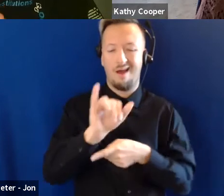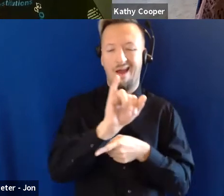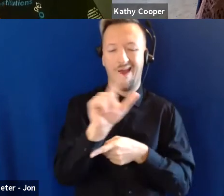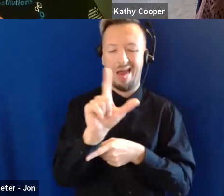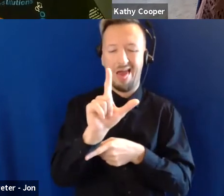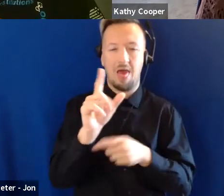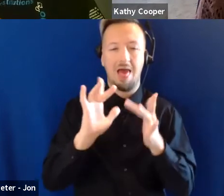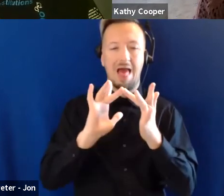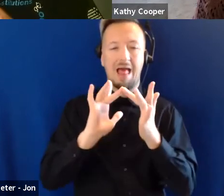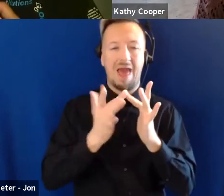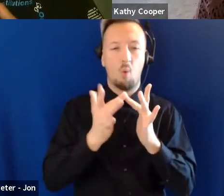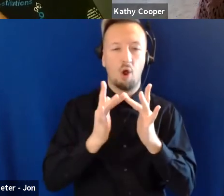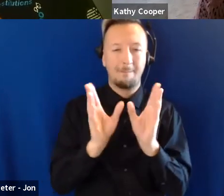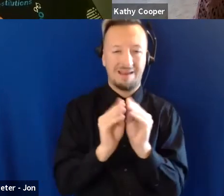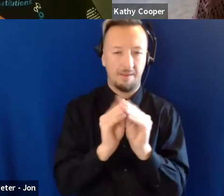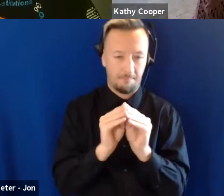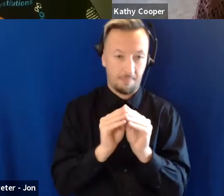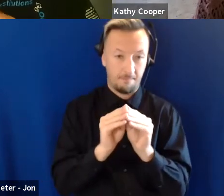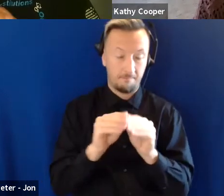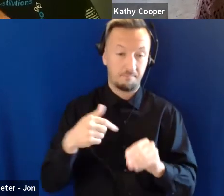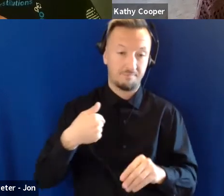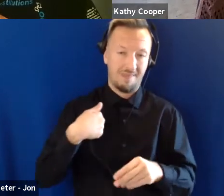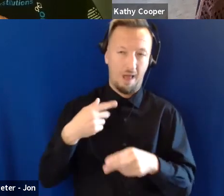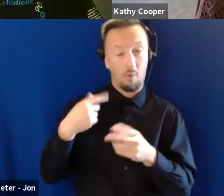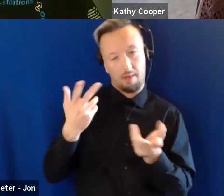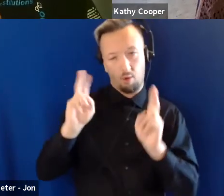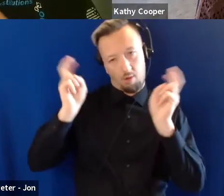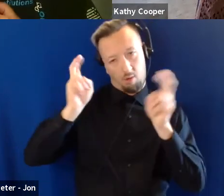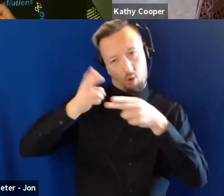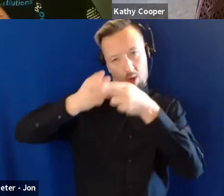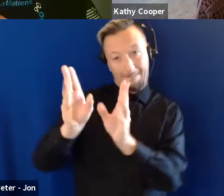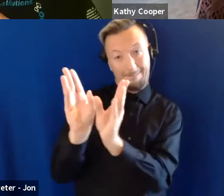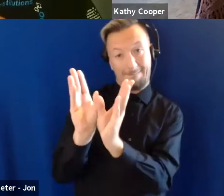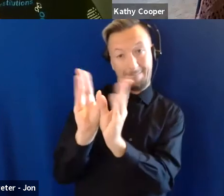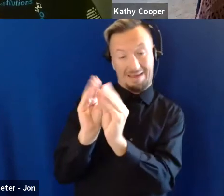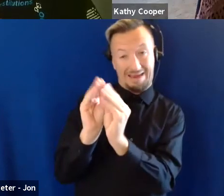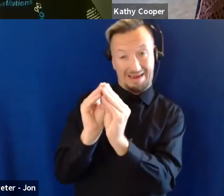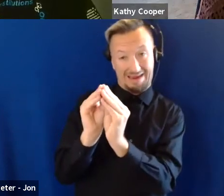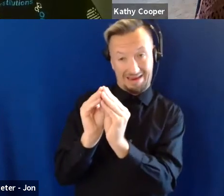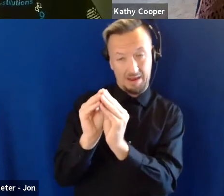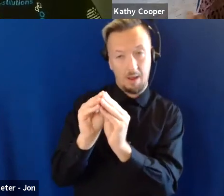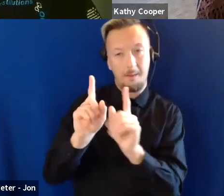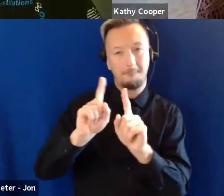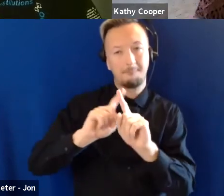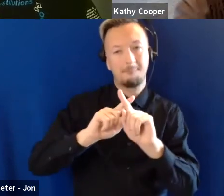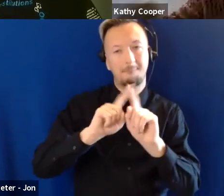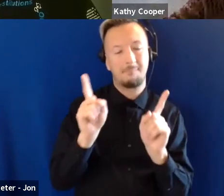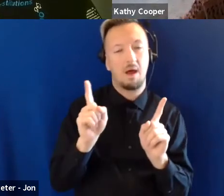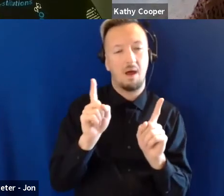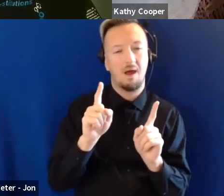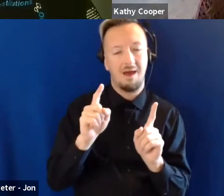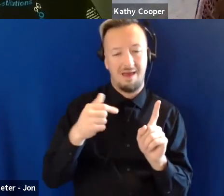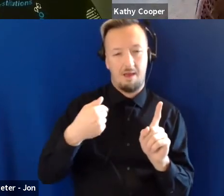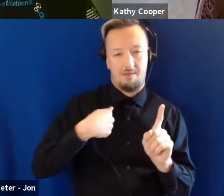where I call the meeting, but I am just really kind of the facilitator to kind of get the